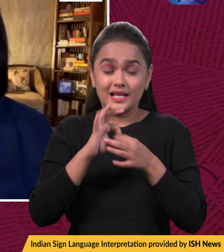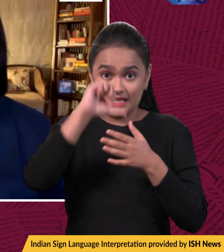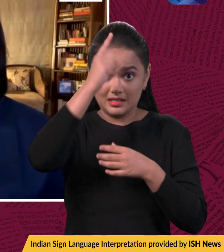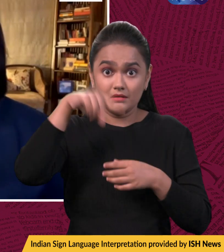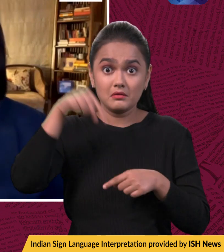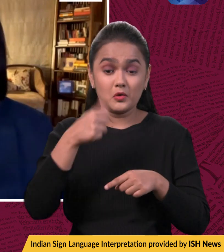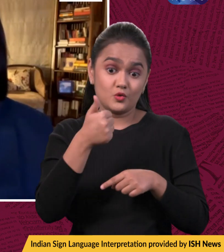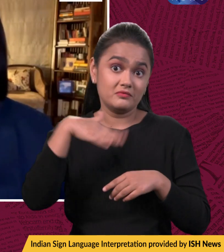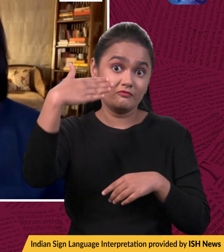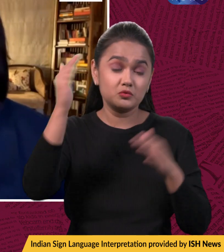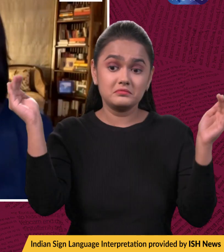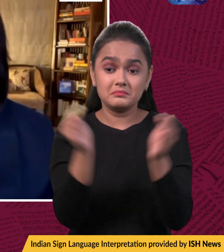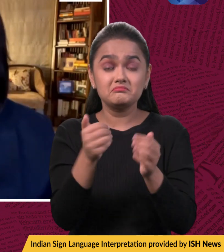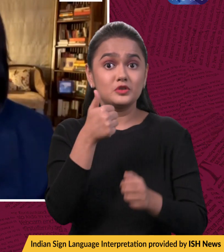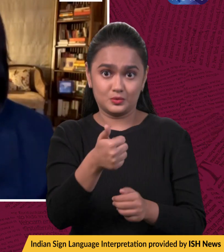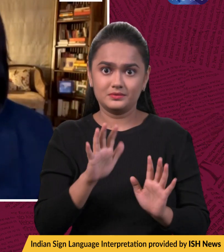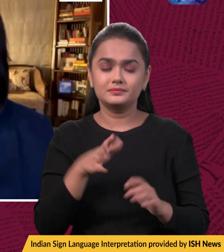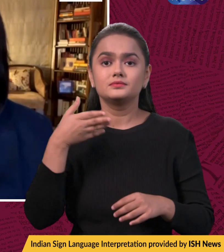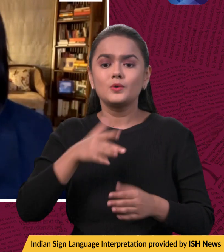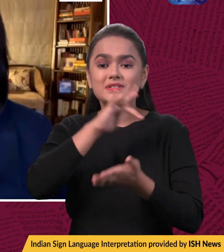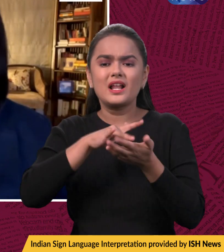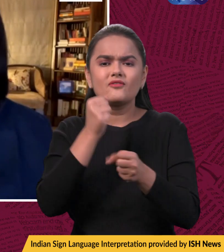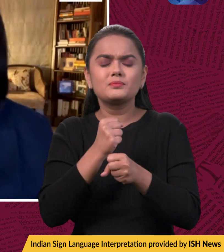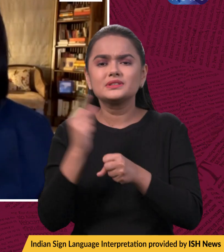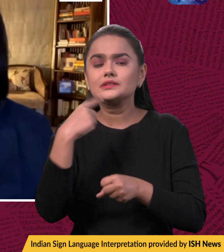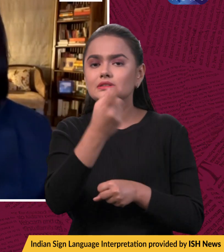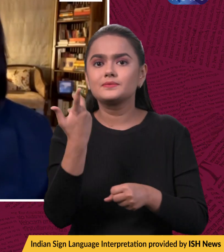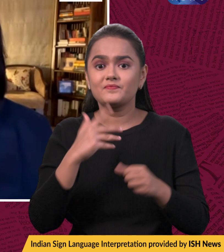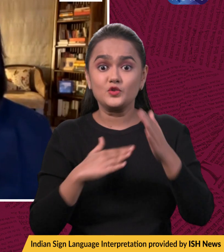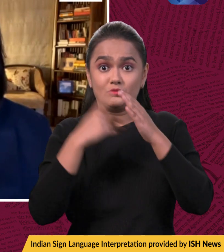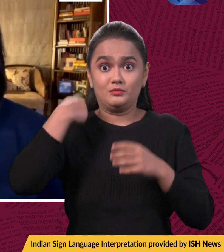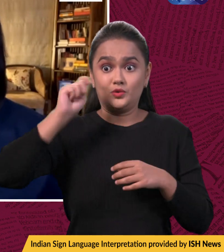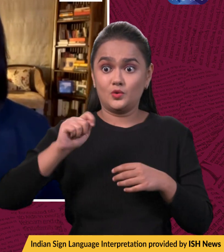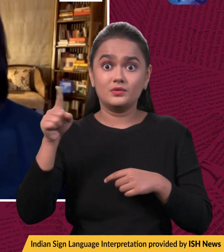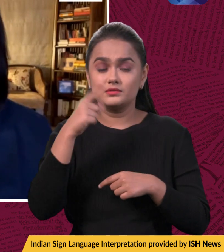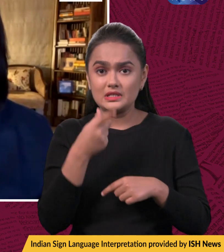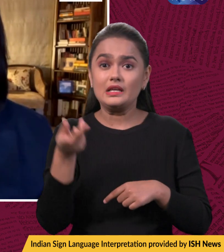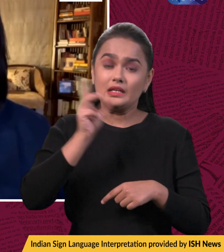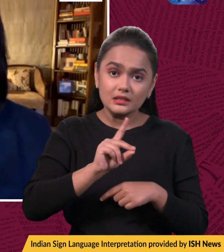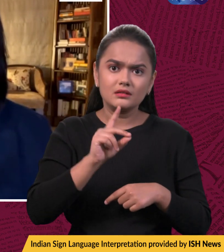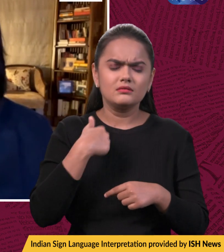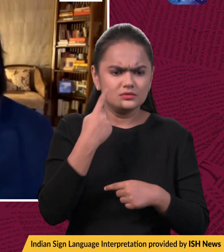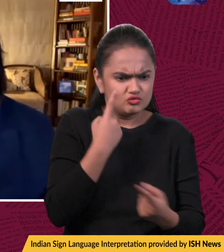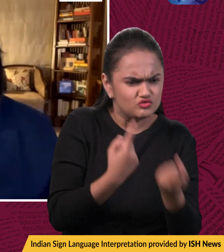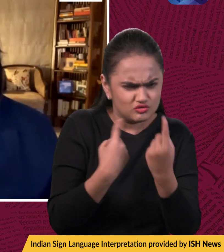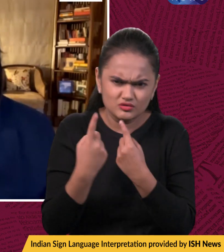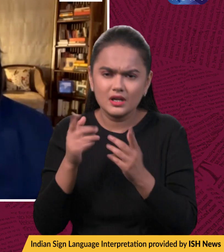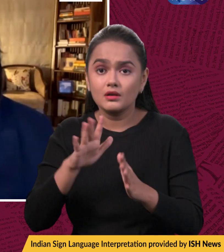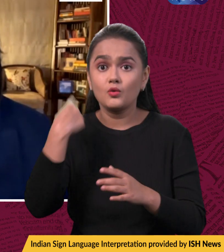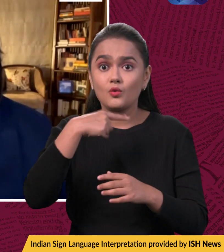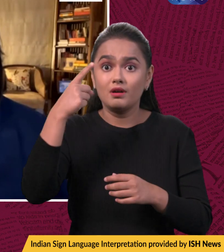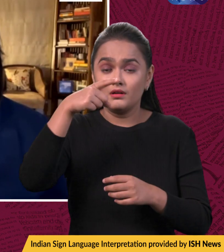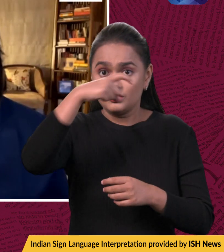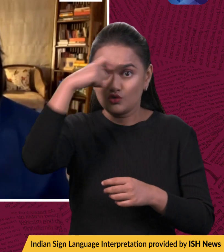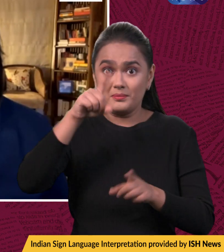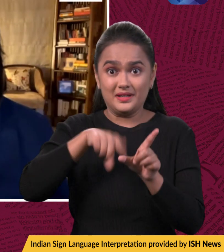thing. In other news, the central government today told the Supreme Court that it will revisit its criteria for the